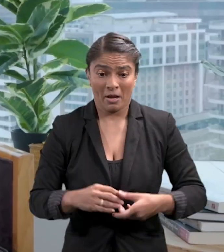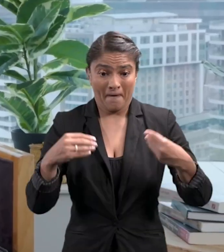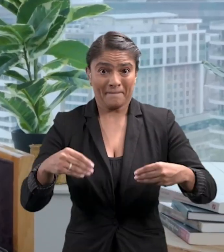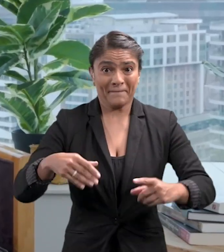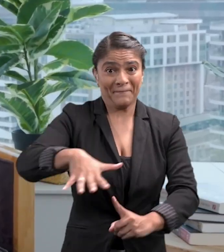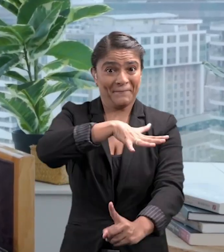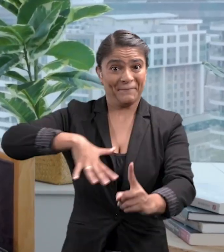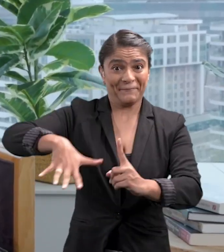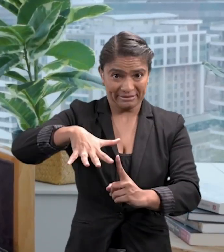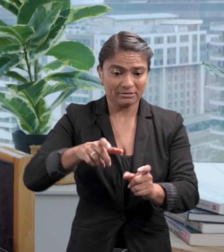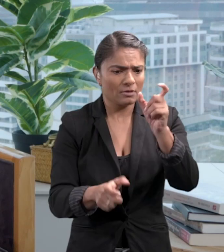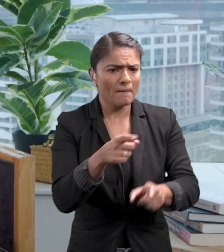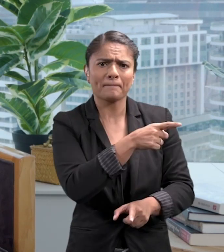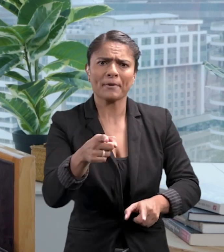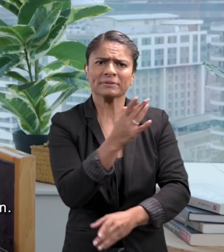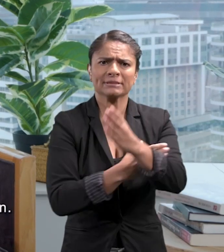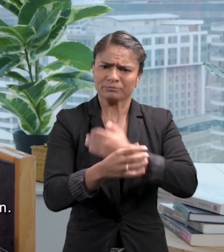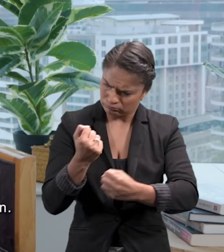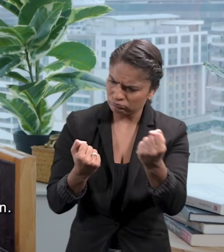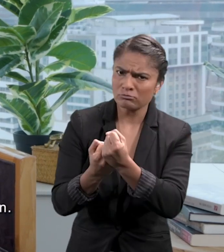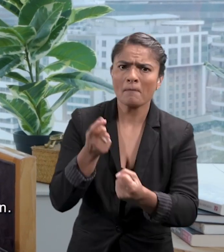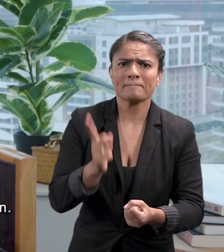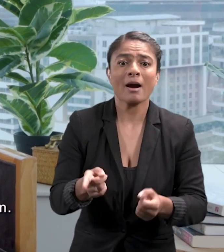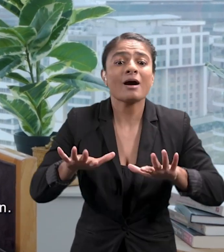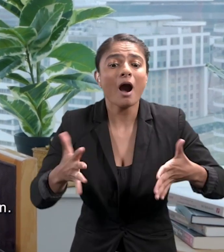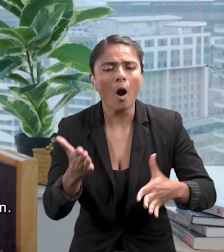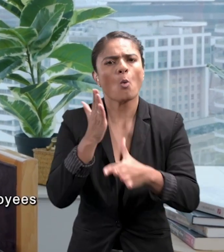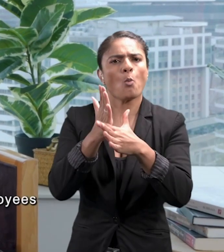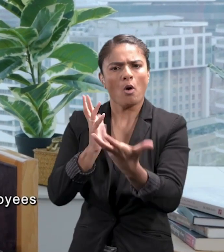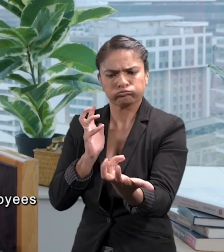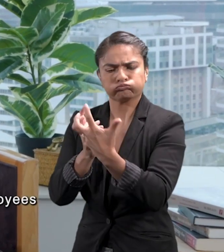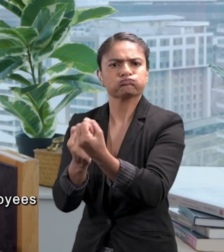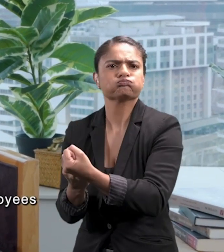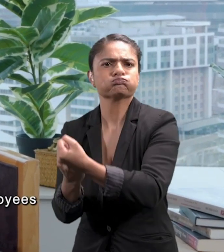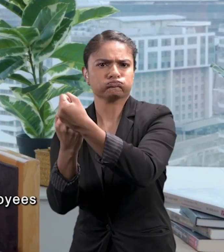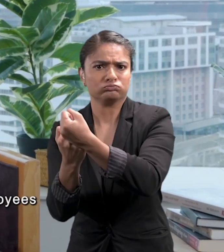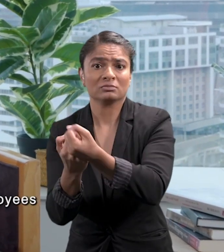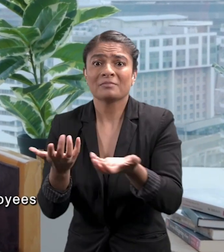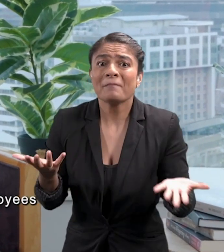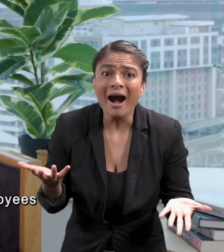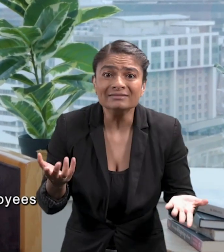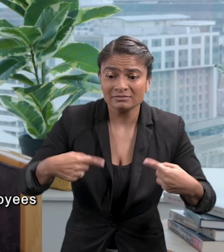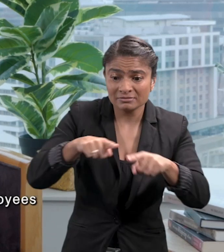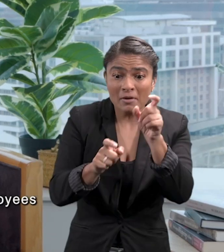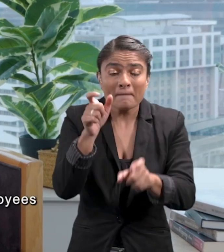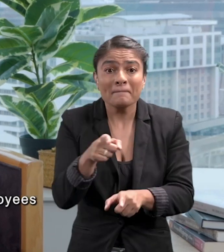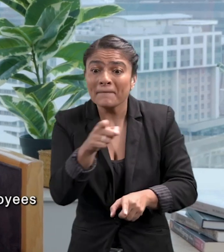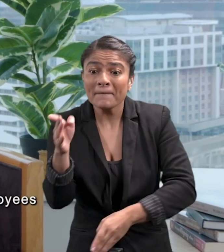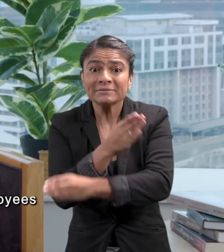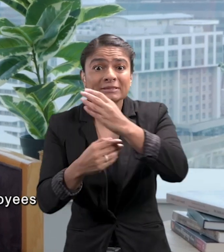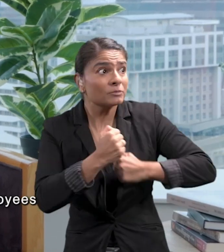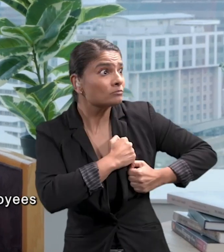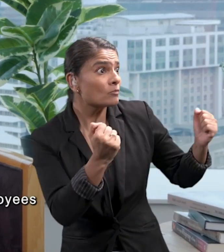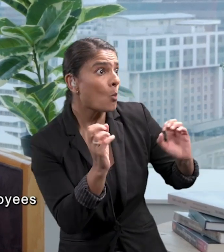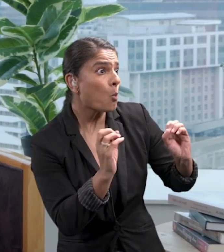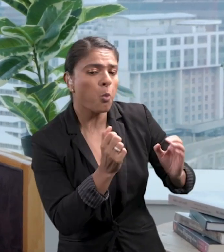Businesses are required to support persons with impairments through reasonable work accommodation. This cannot, however, transpire should employees not